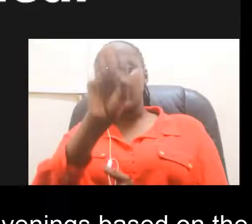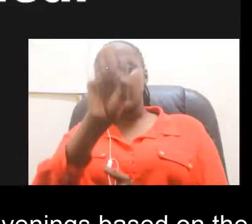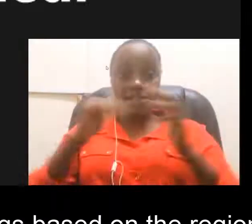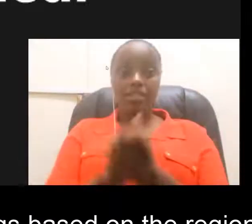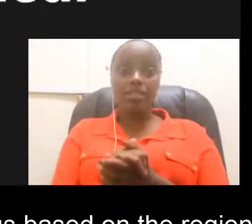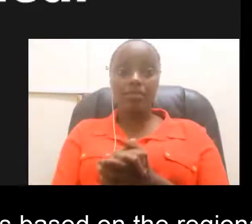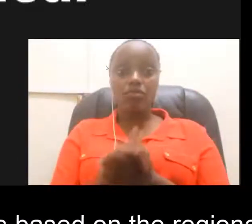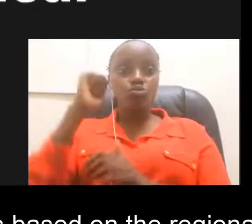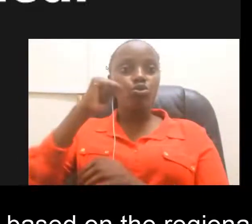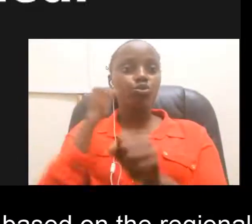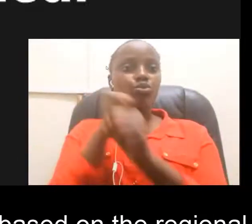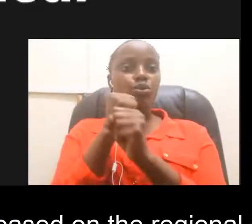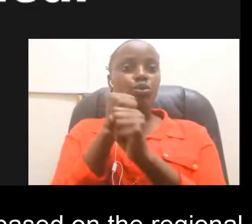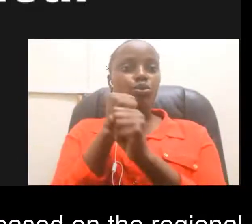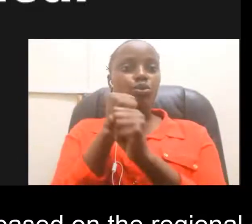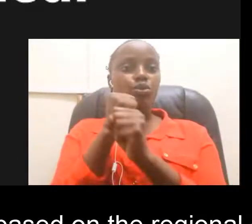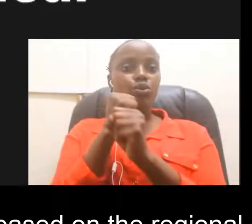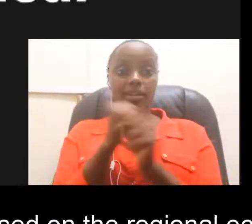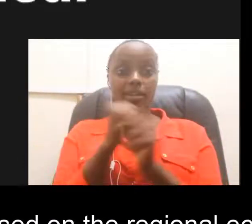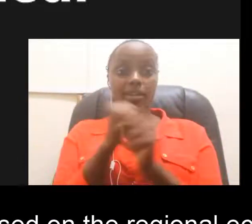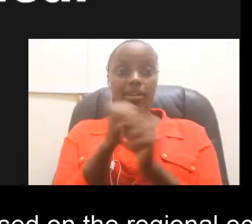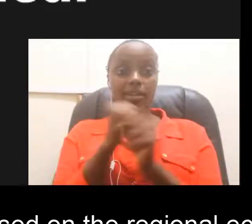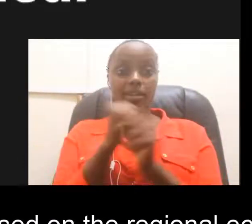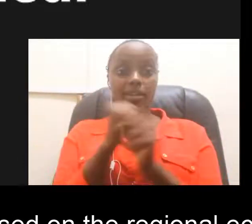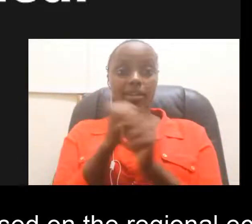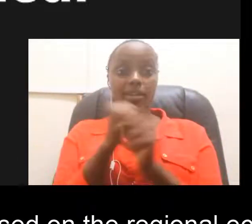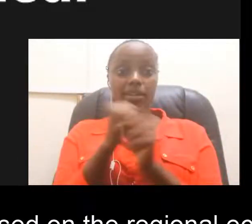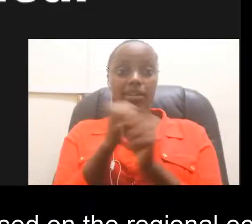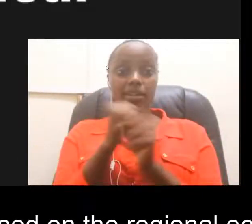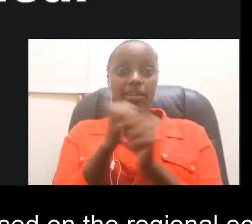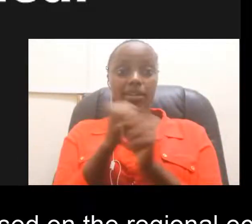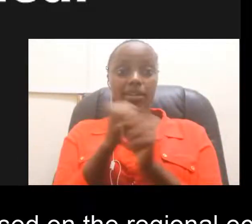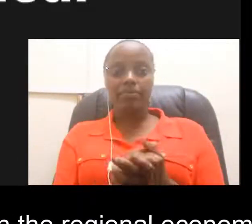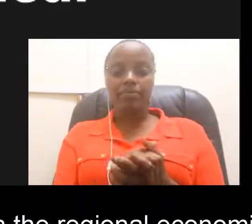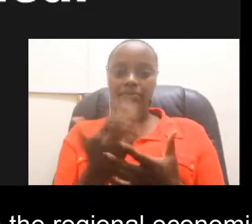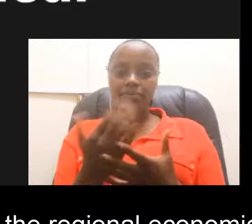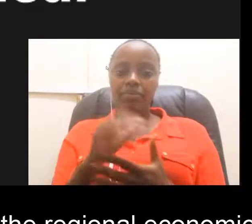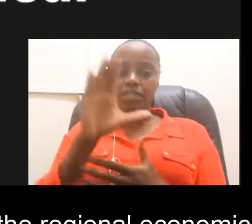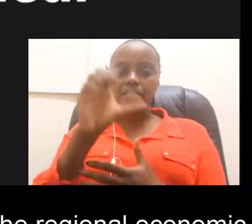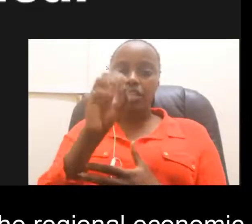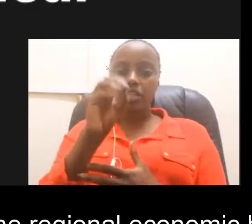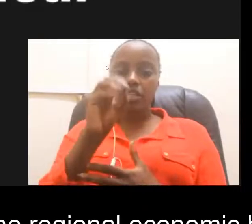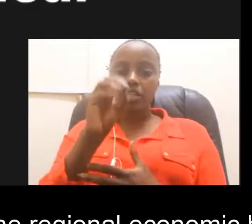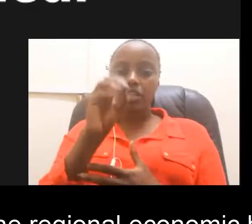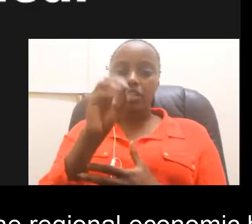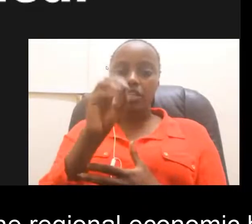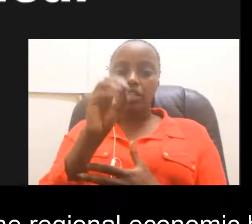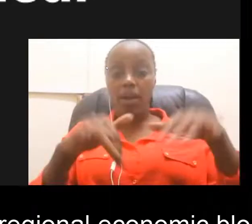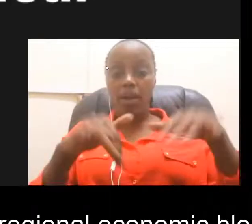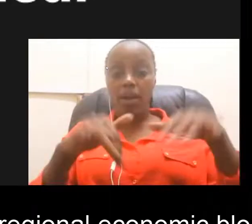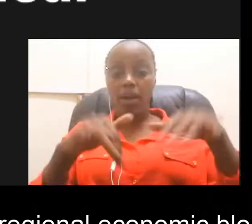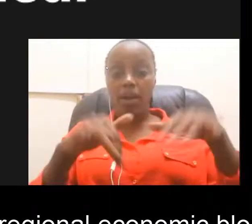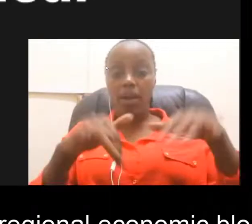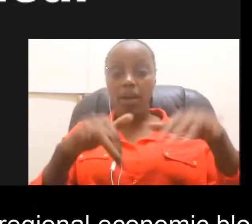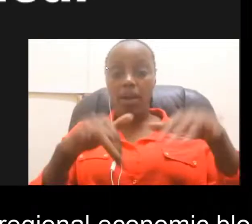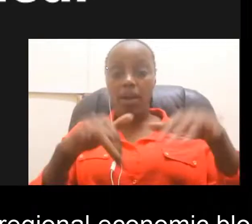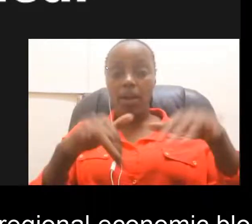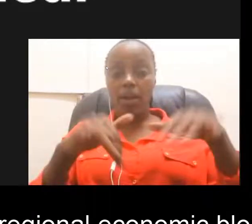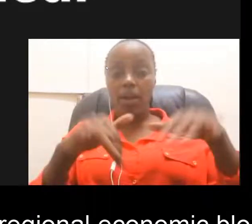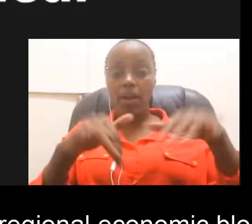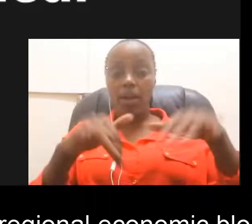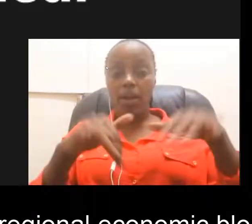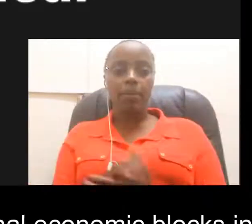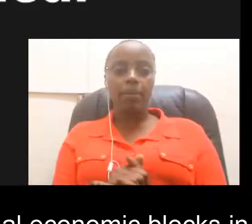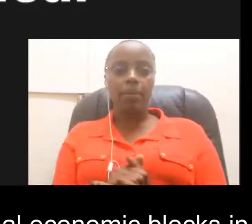can work with that, with those CSO forums in the regions.